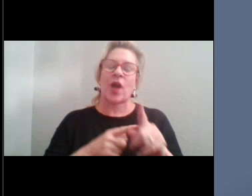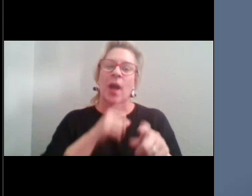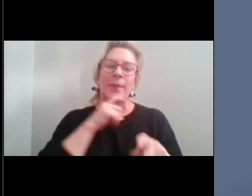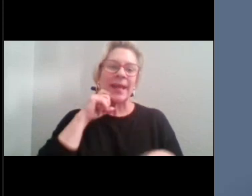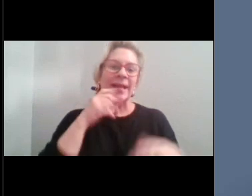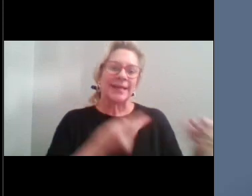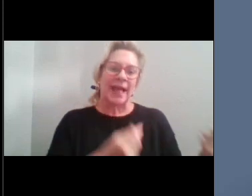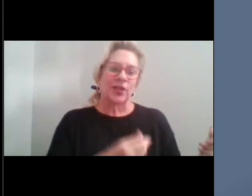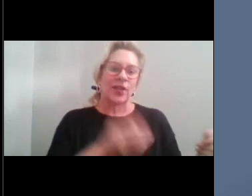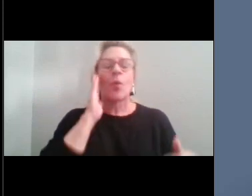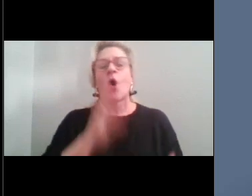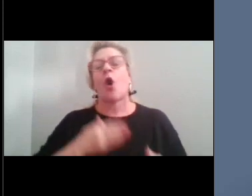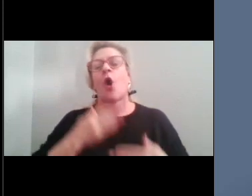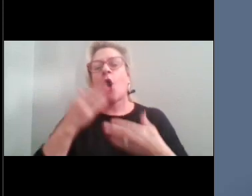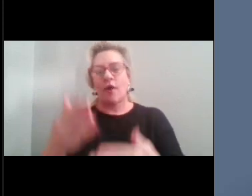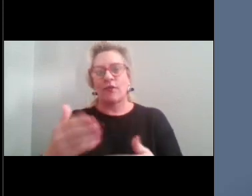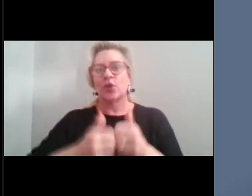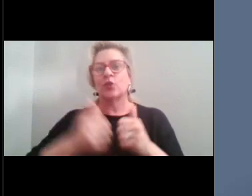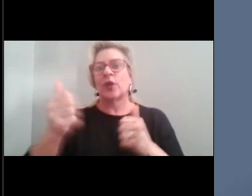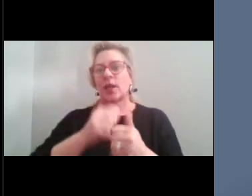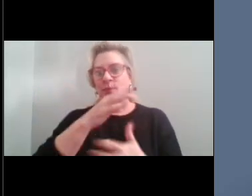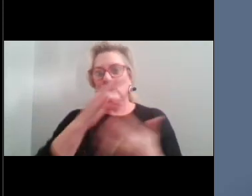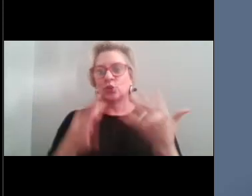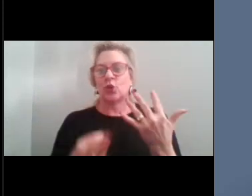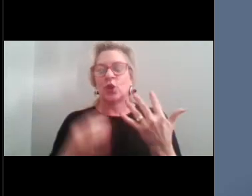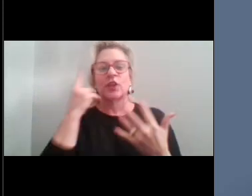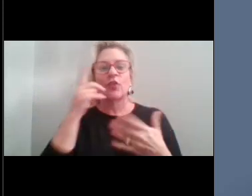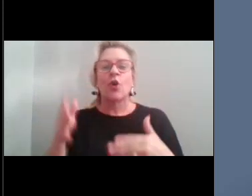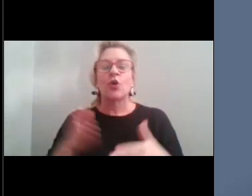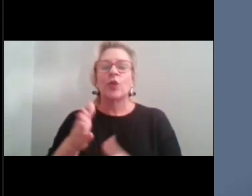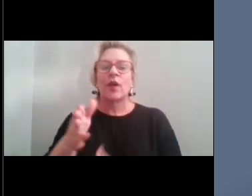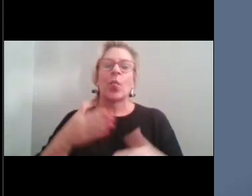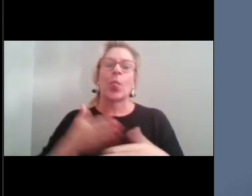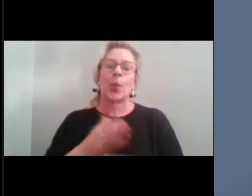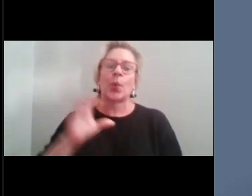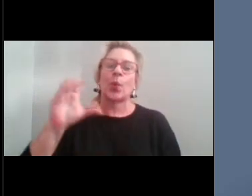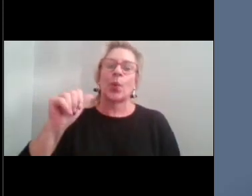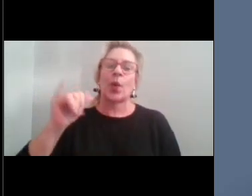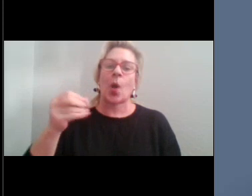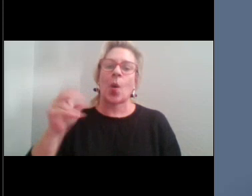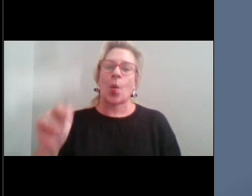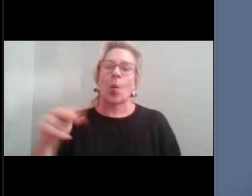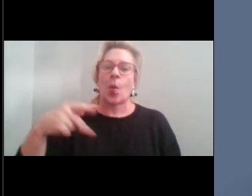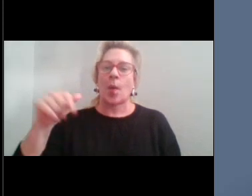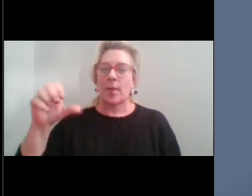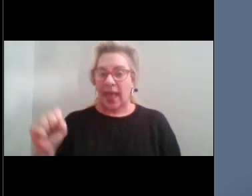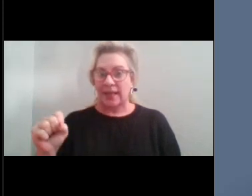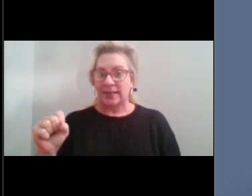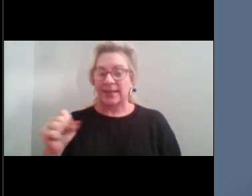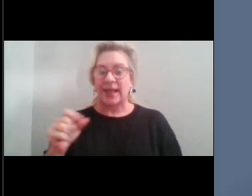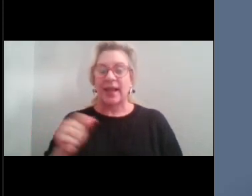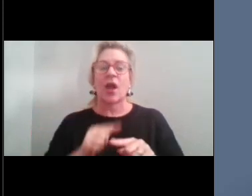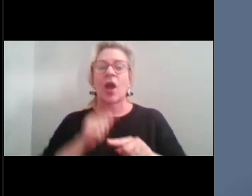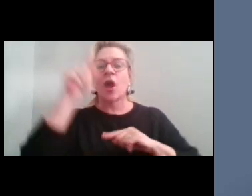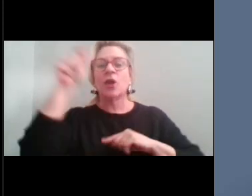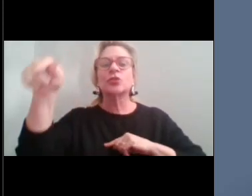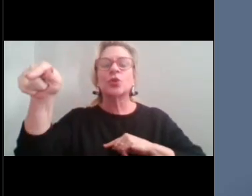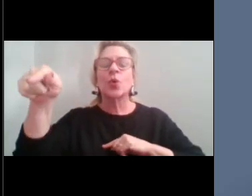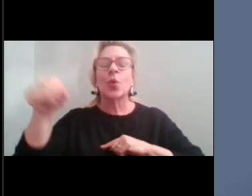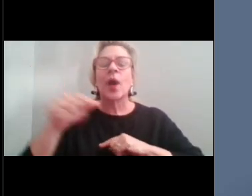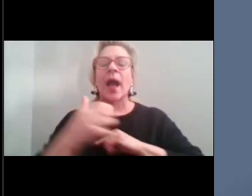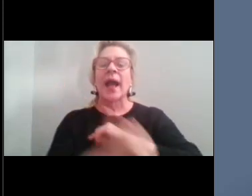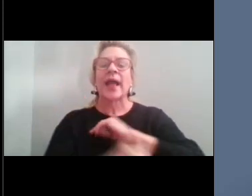a much-needed transit alternative for travel through the Cajon Pass. Across the county line, RCTC certified